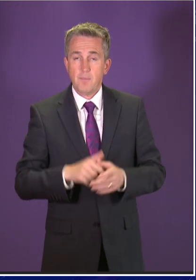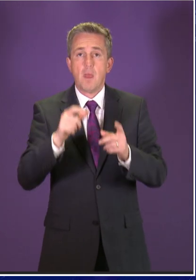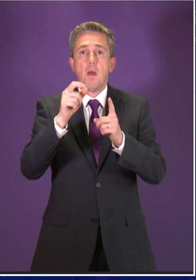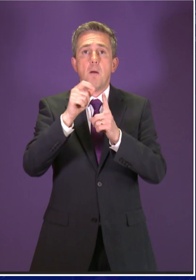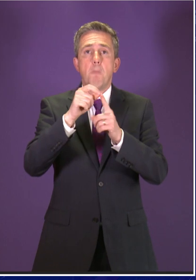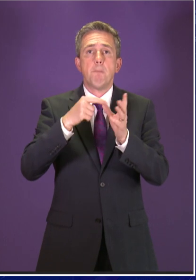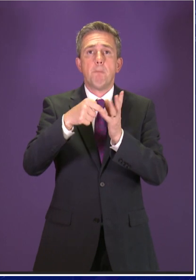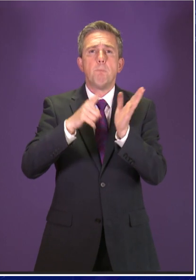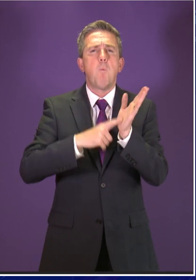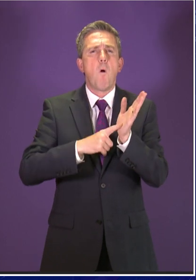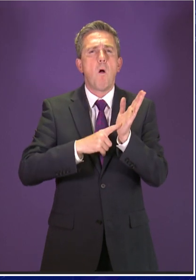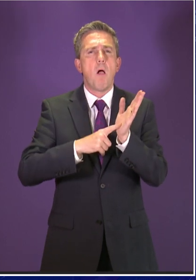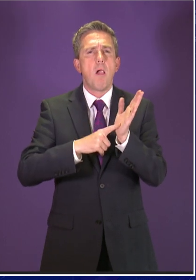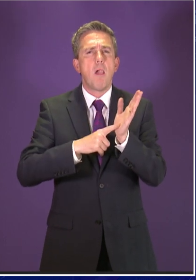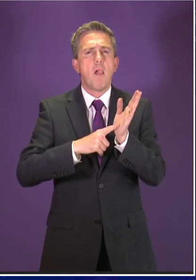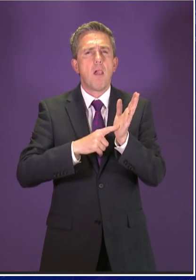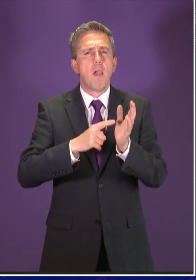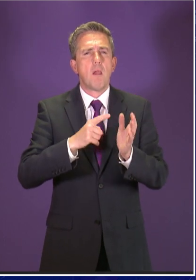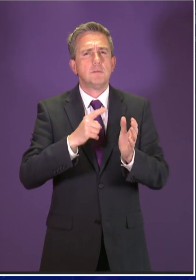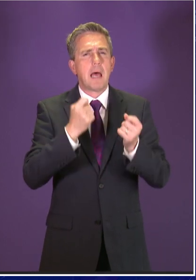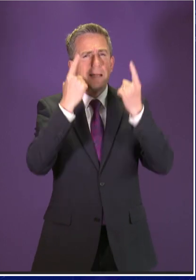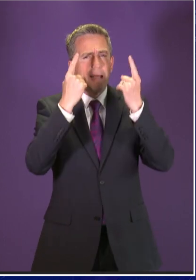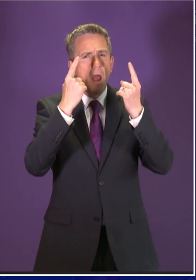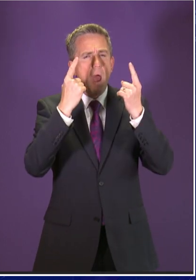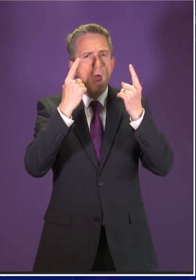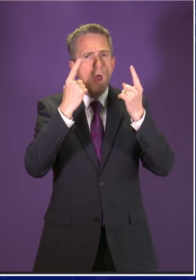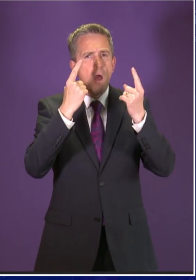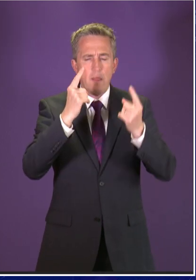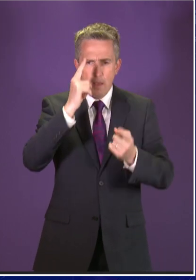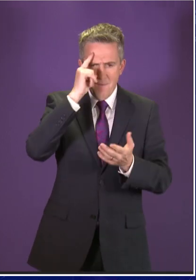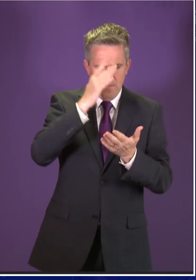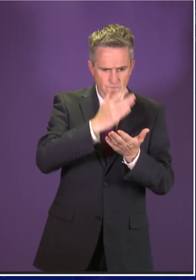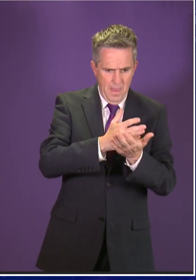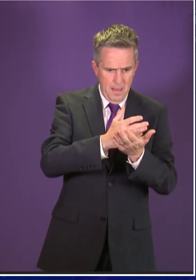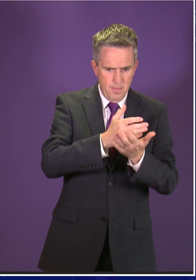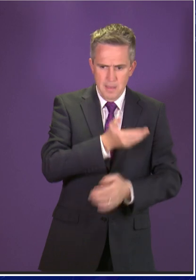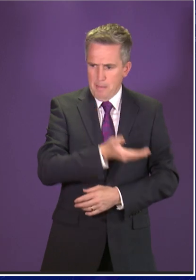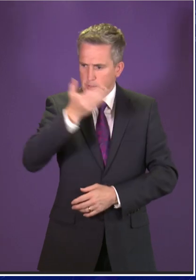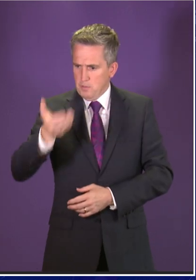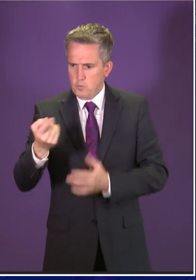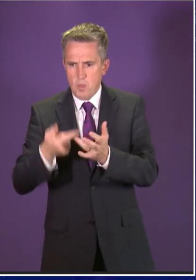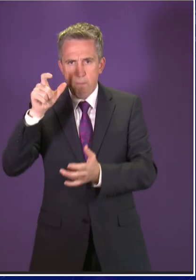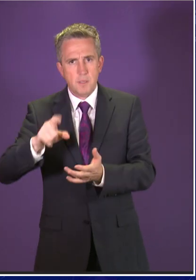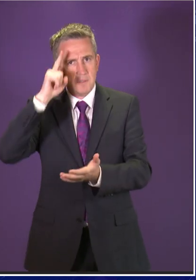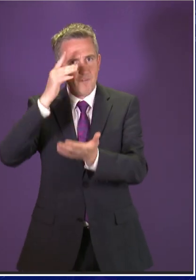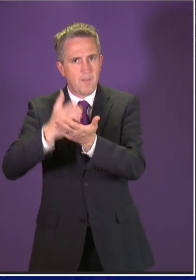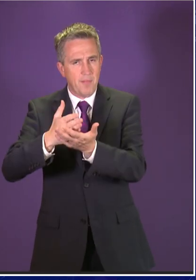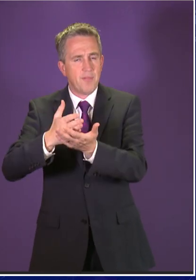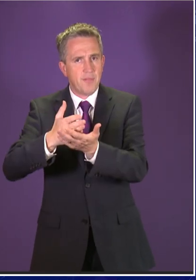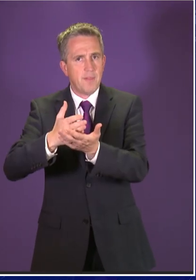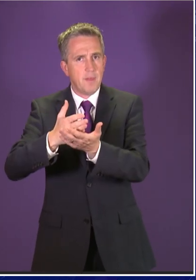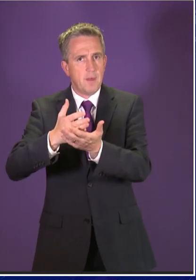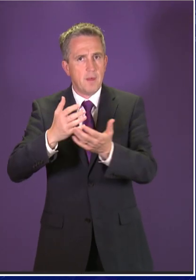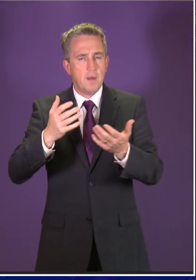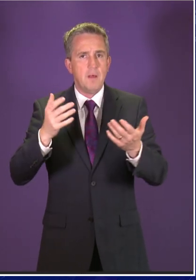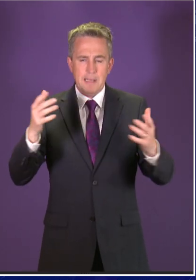Paul's idea, the one that was so appealing to Luther, that faith could be transmitted from faith to faith, is fundamentally